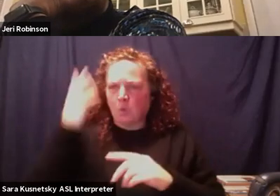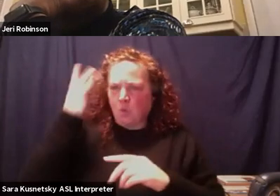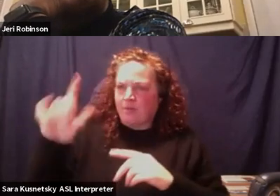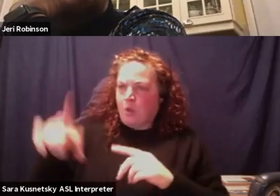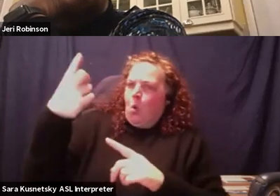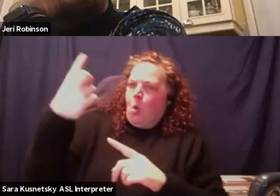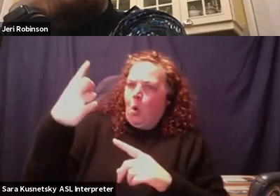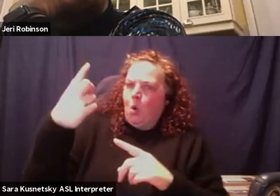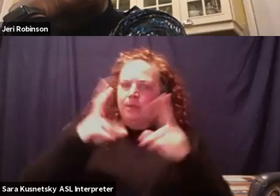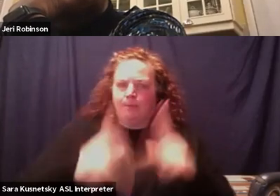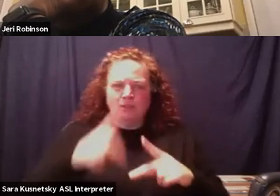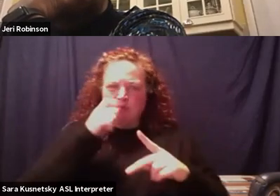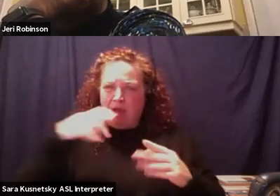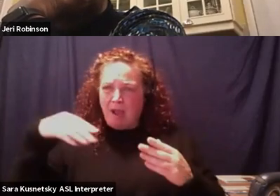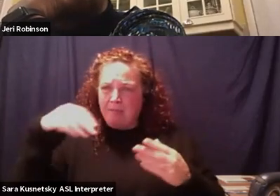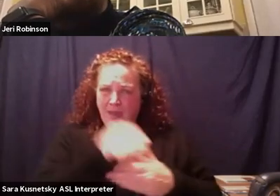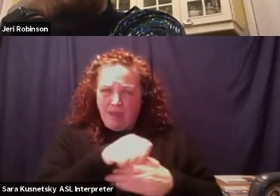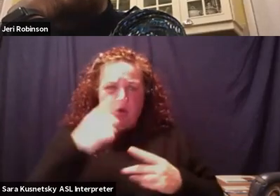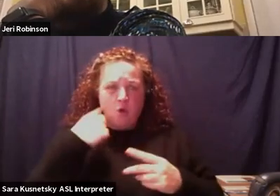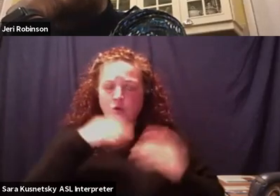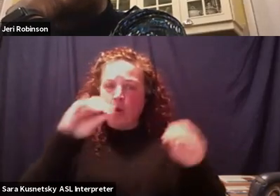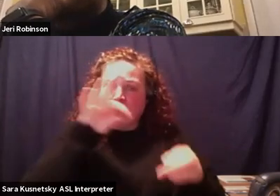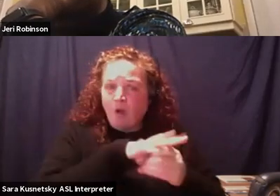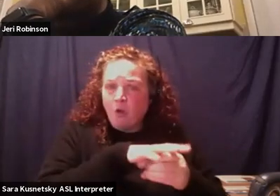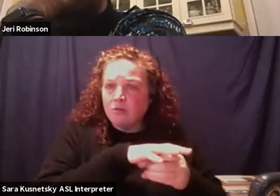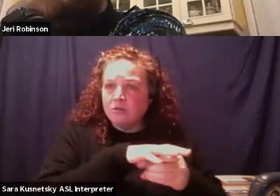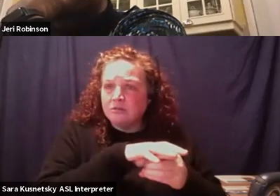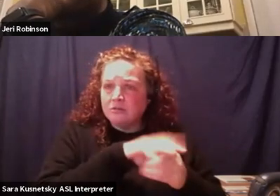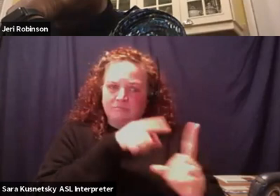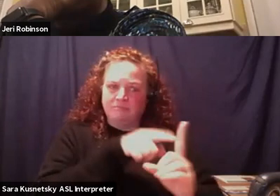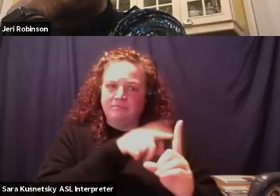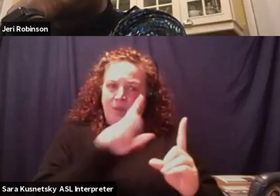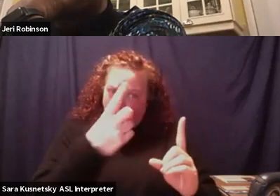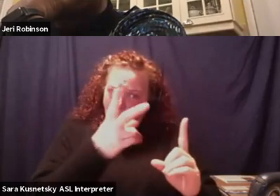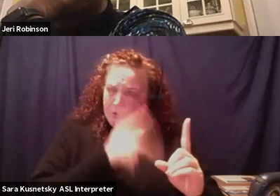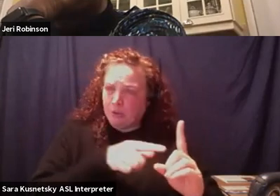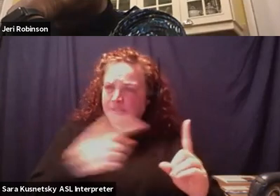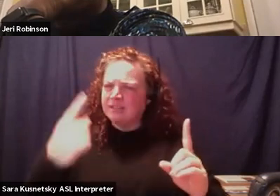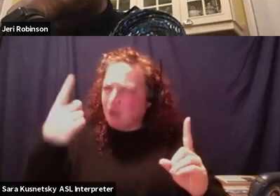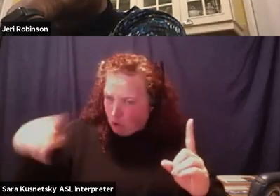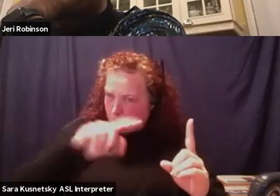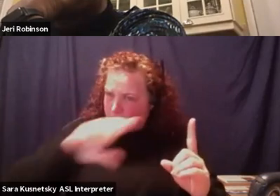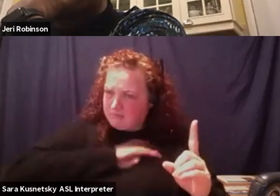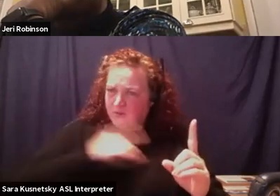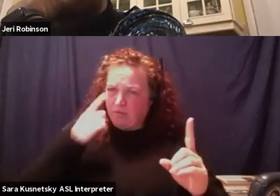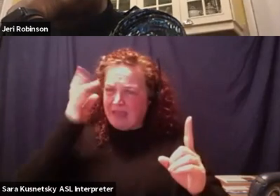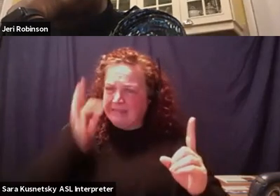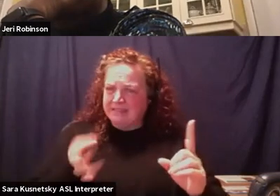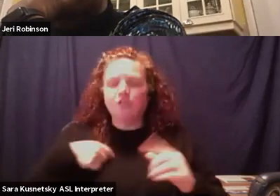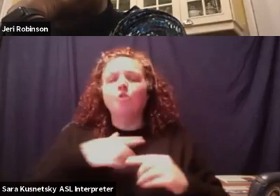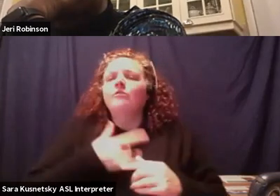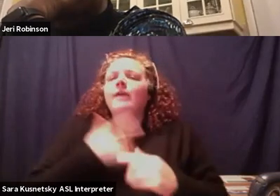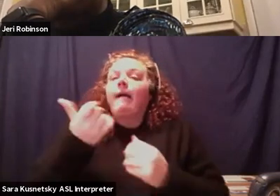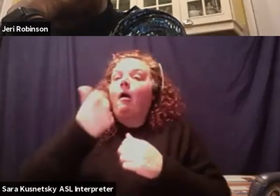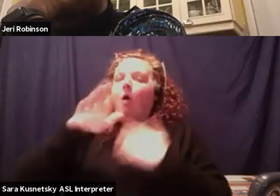school committee member not compensated and has no vote? Are the current school committee members satisfied with that? Do you honestly believe that if every school committee